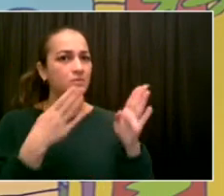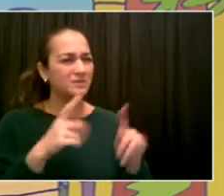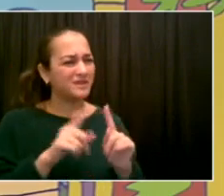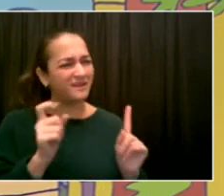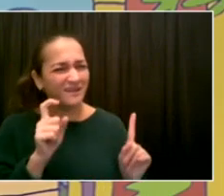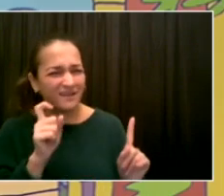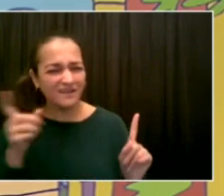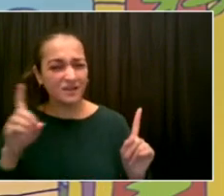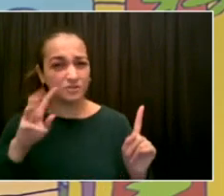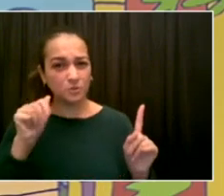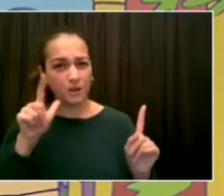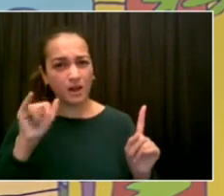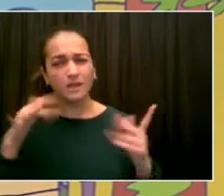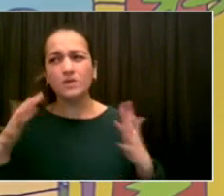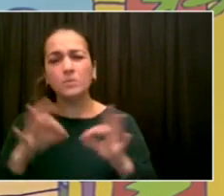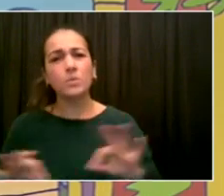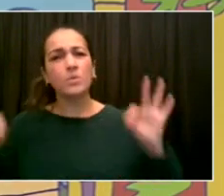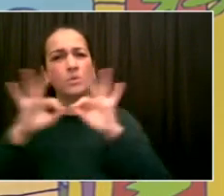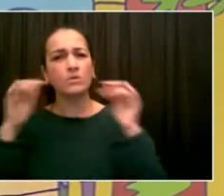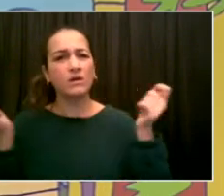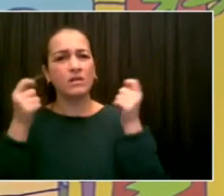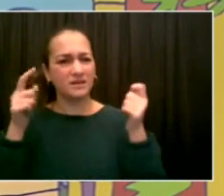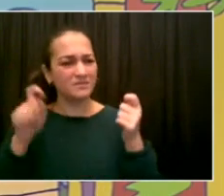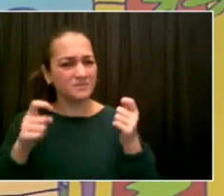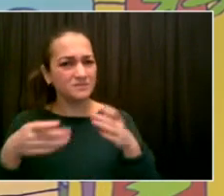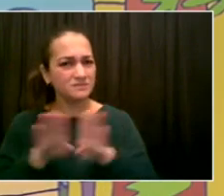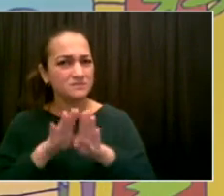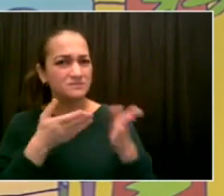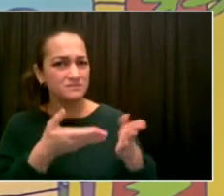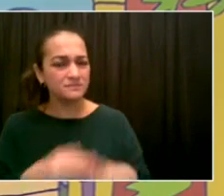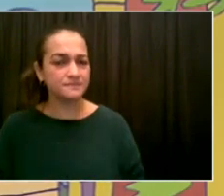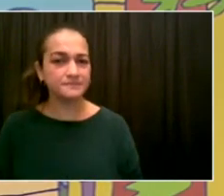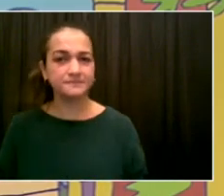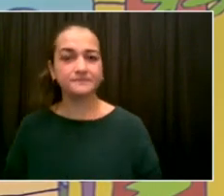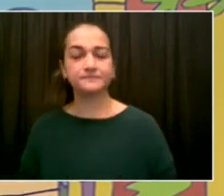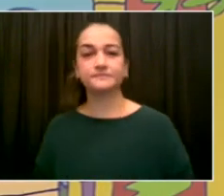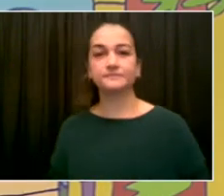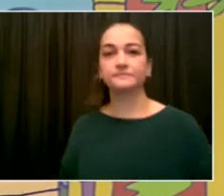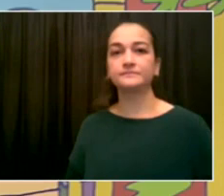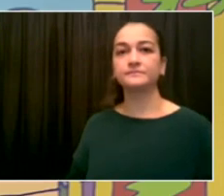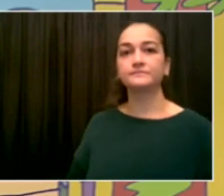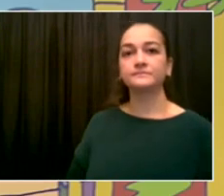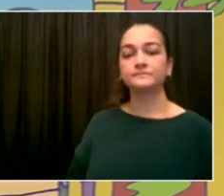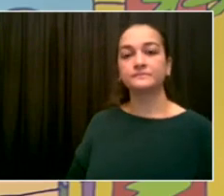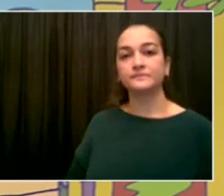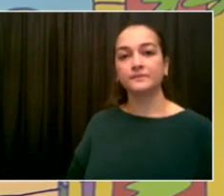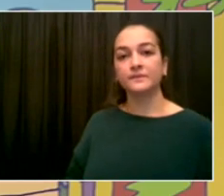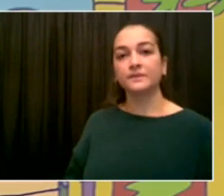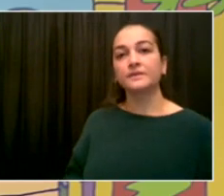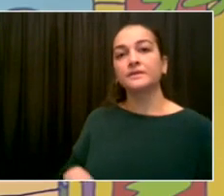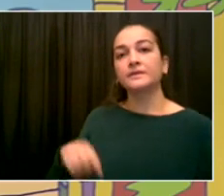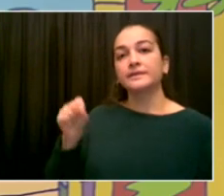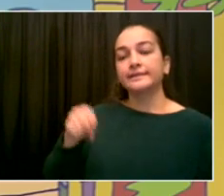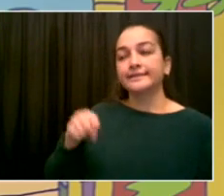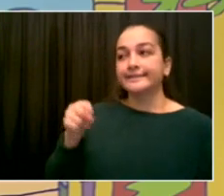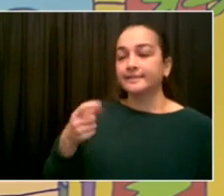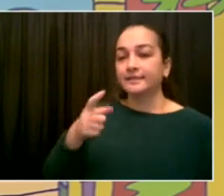meritoriously so. Some really important additions were needed, such as the Eid holidays and the Asian Lunar New Year